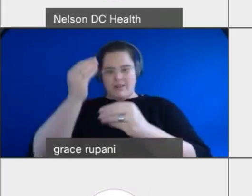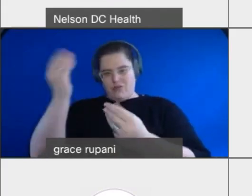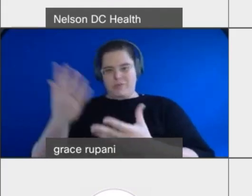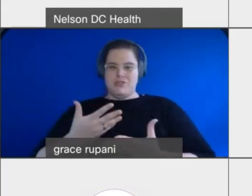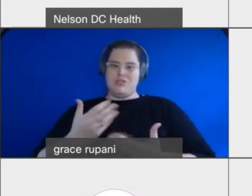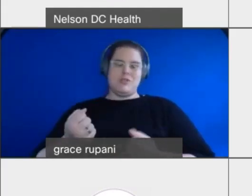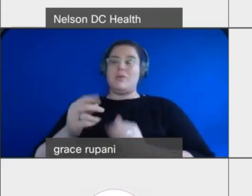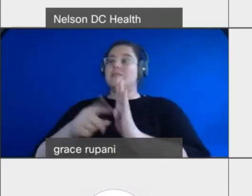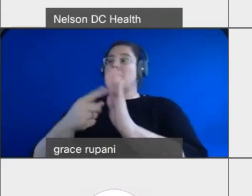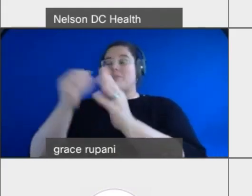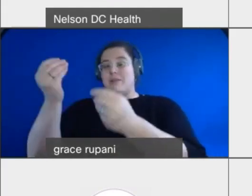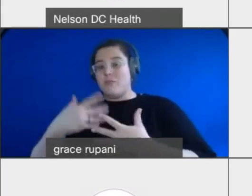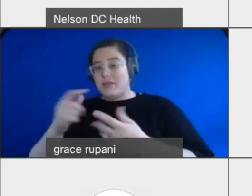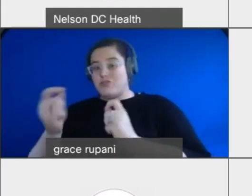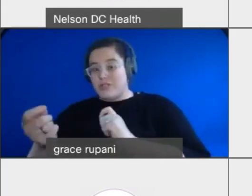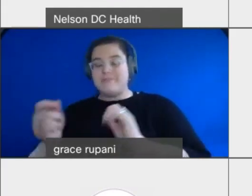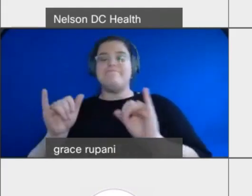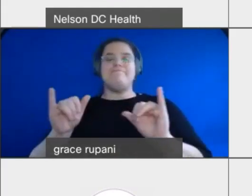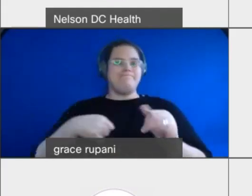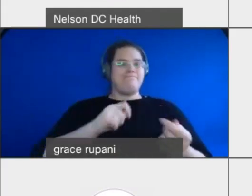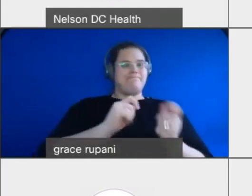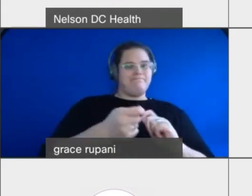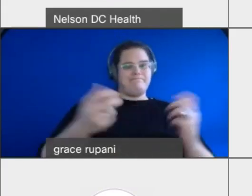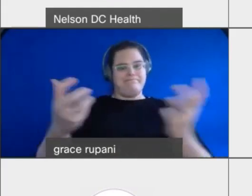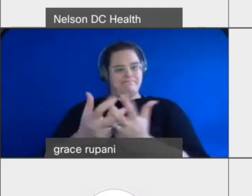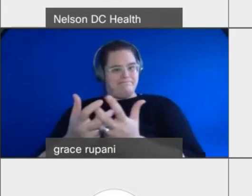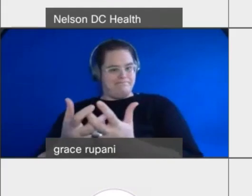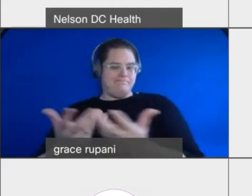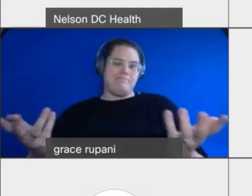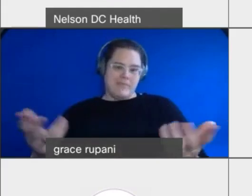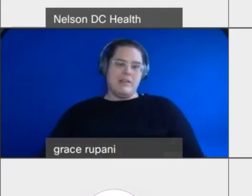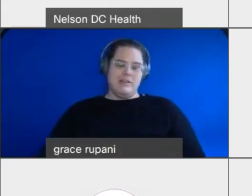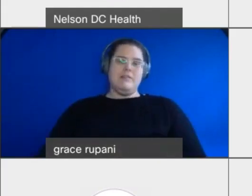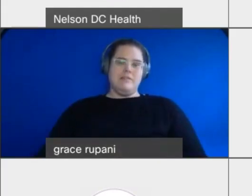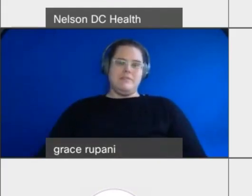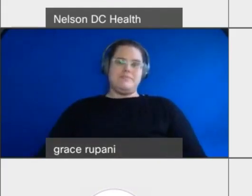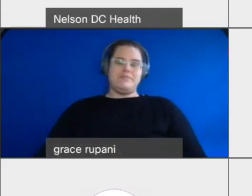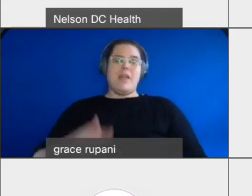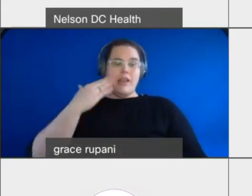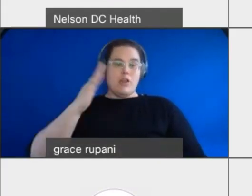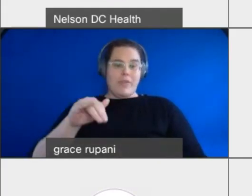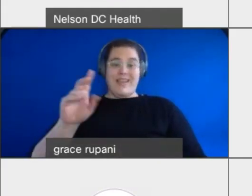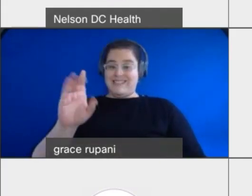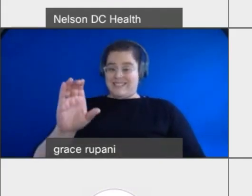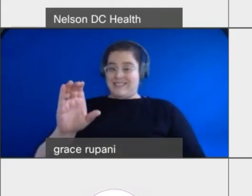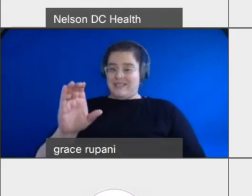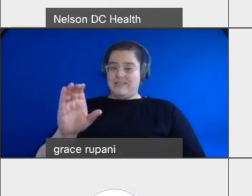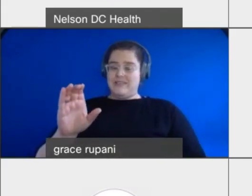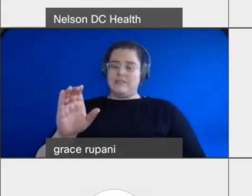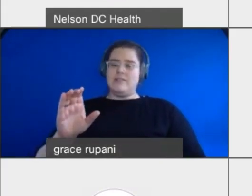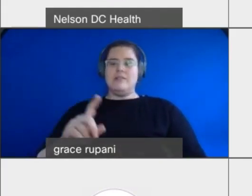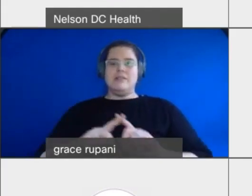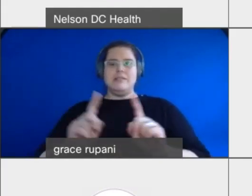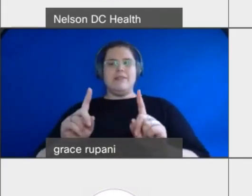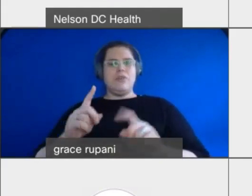the DC, because I do know in other jurisdictions, the age is first 75 and older, but in DC,